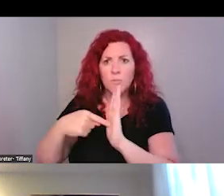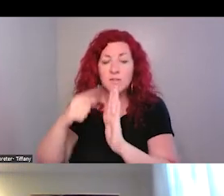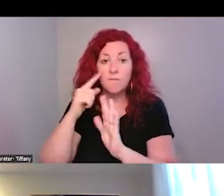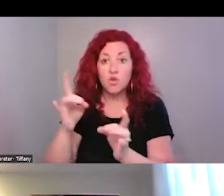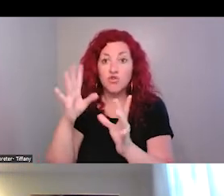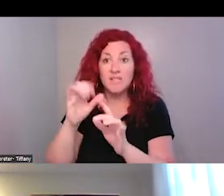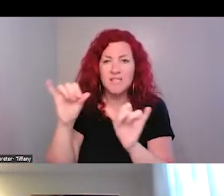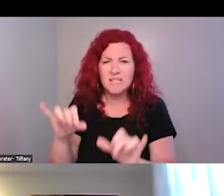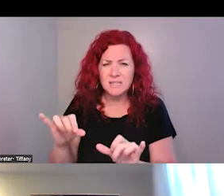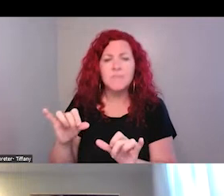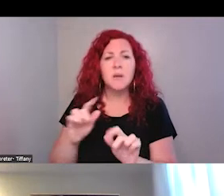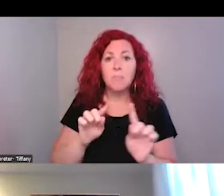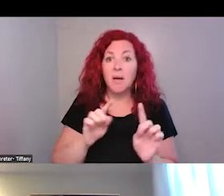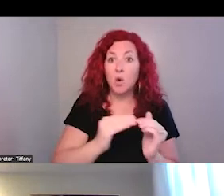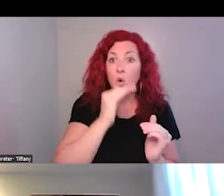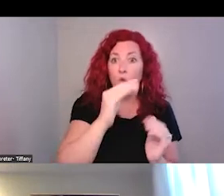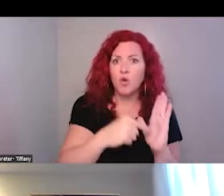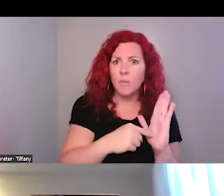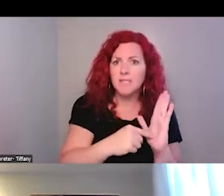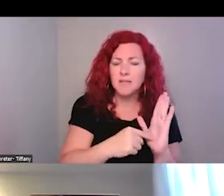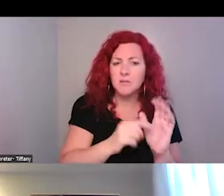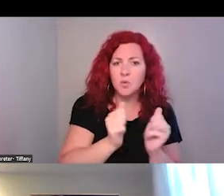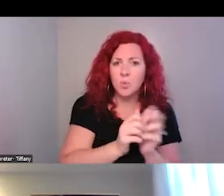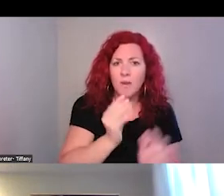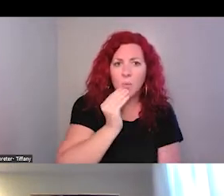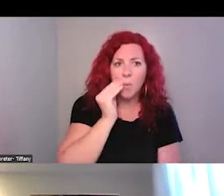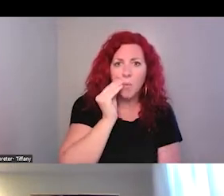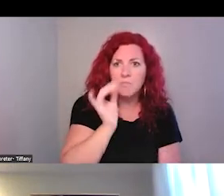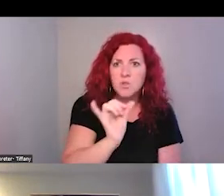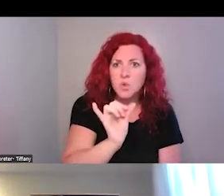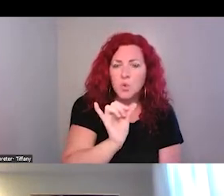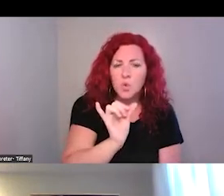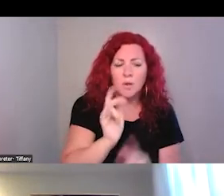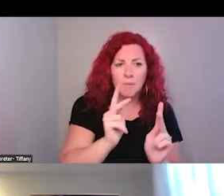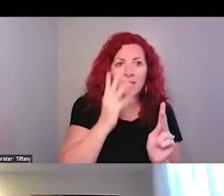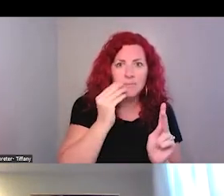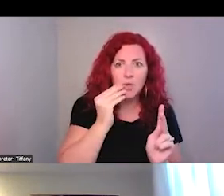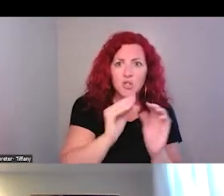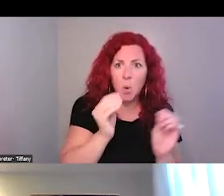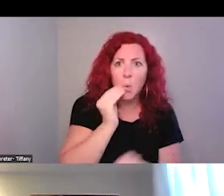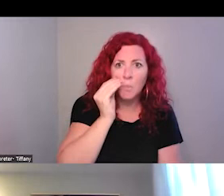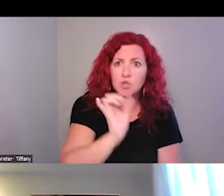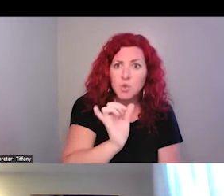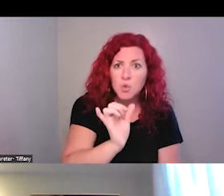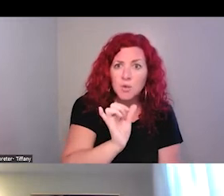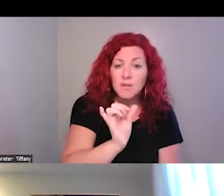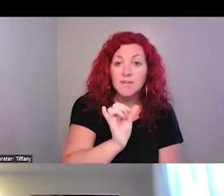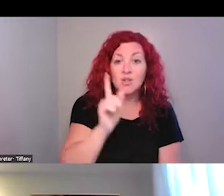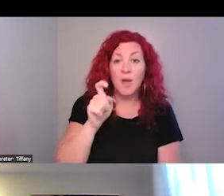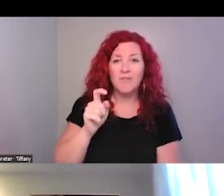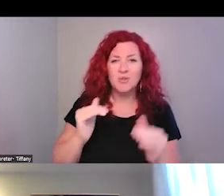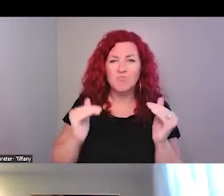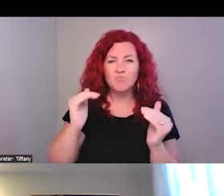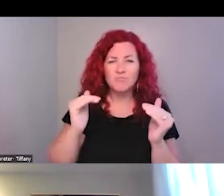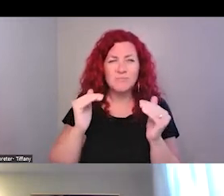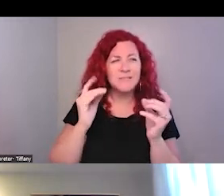systems, but they're also overrepresented in homelessness serving systems or people who are experiencing homelessness. And so you have to sort of even think